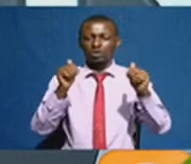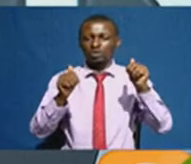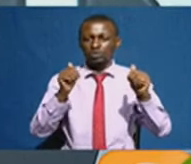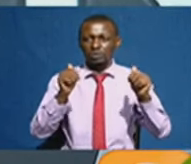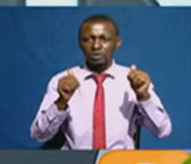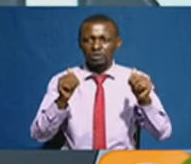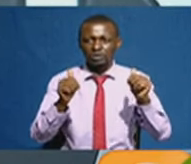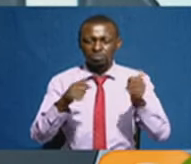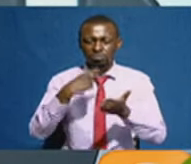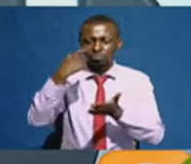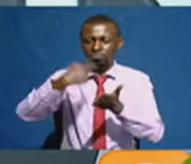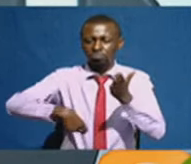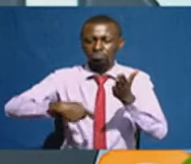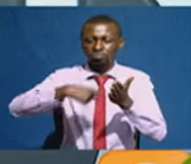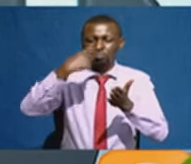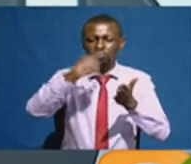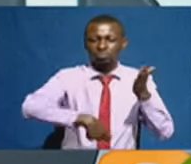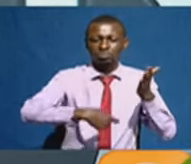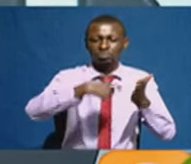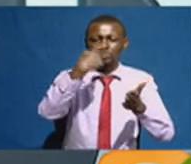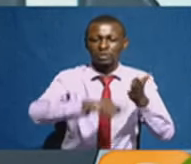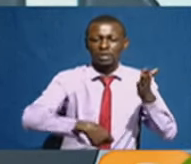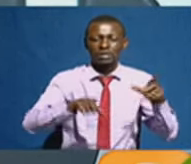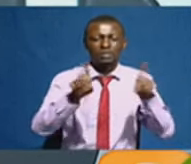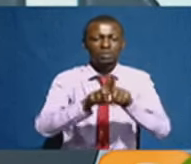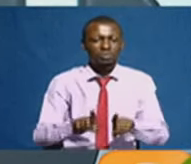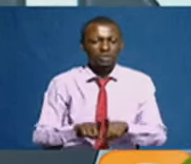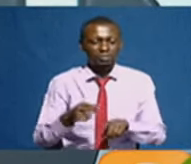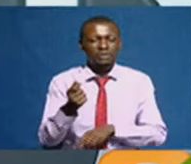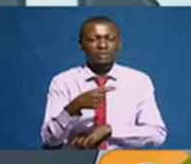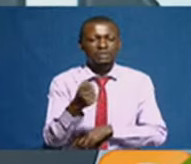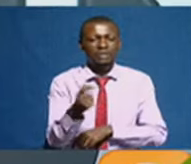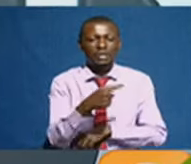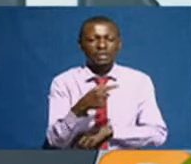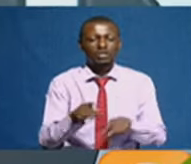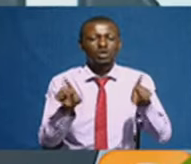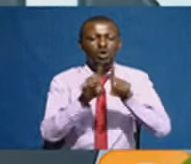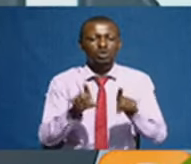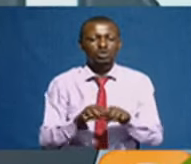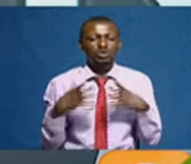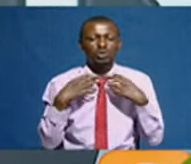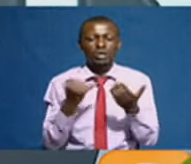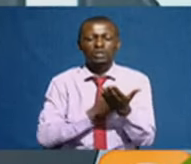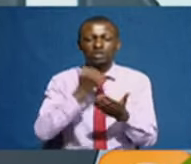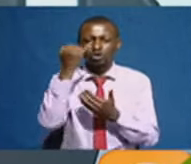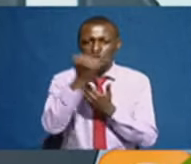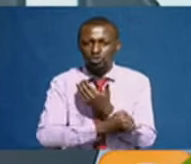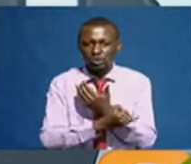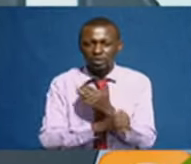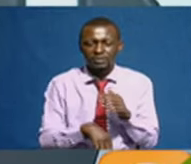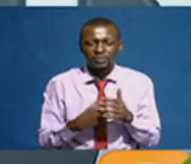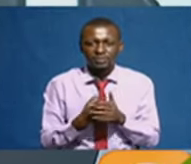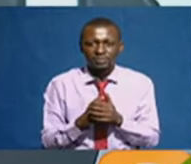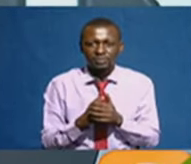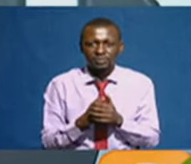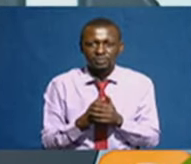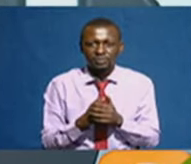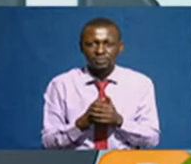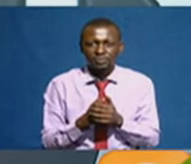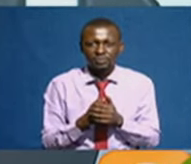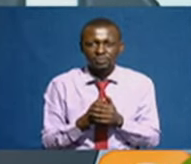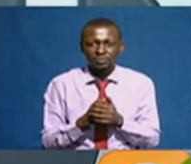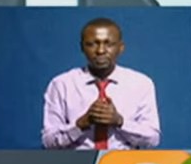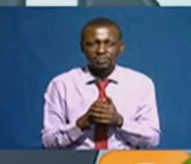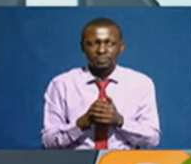remit taxes on that salary and health insurance. They basically are getting all of these dues.